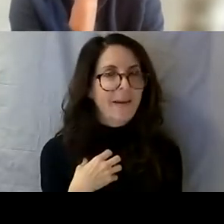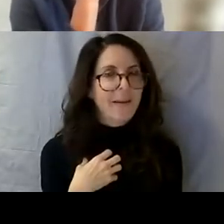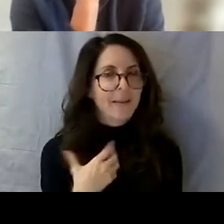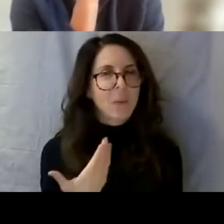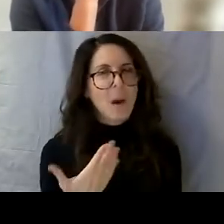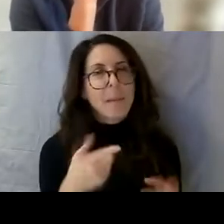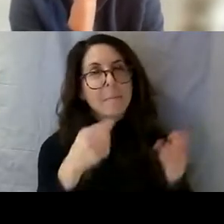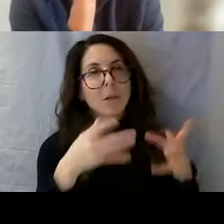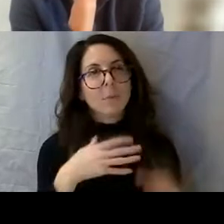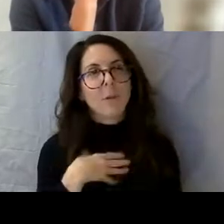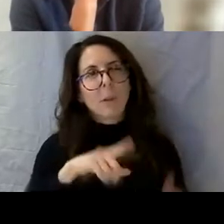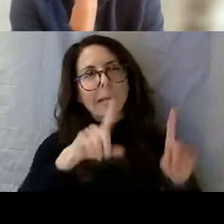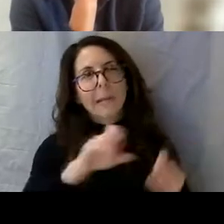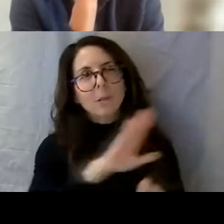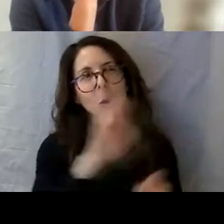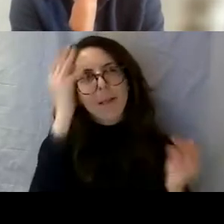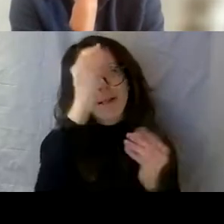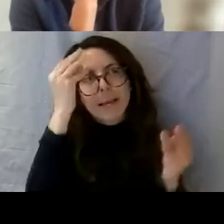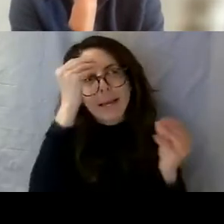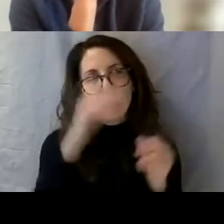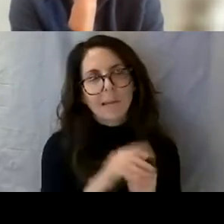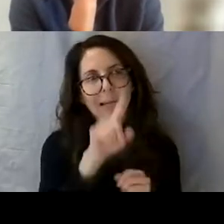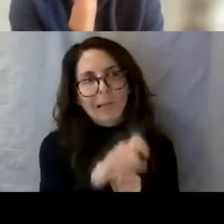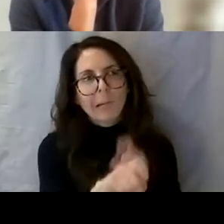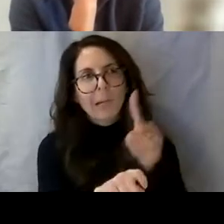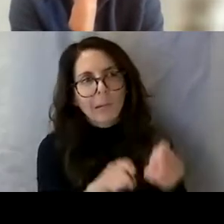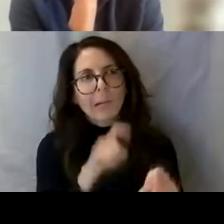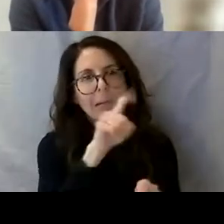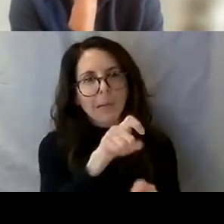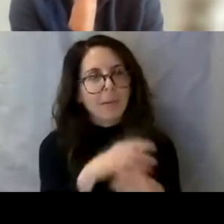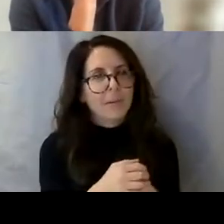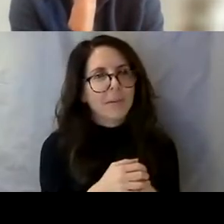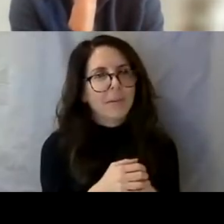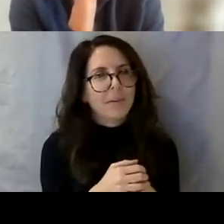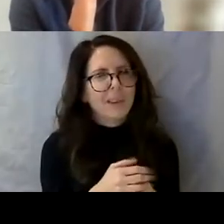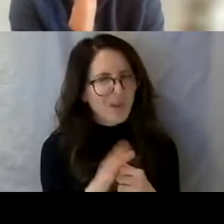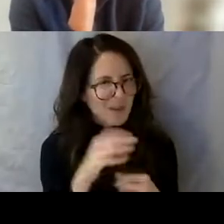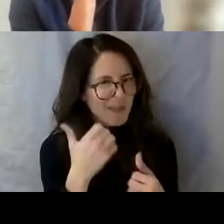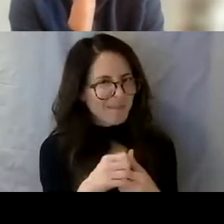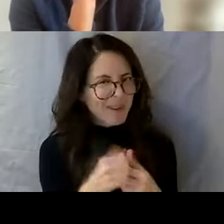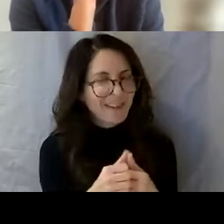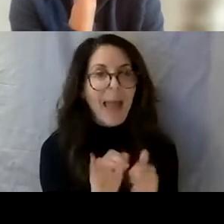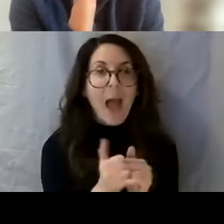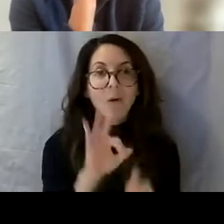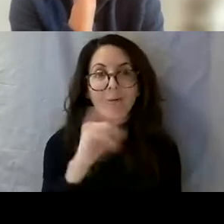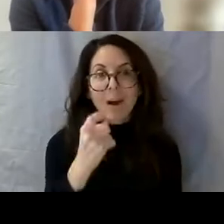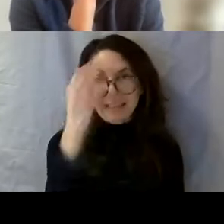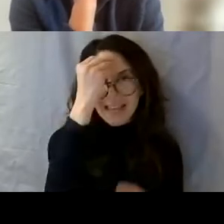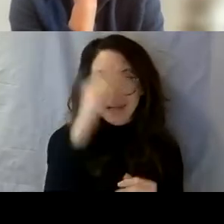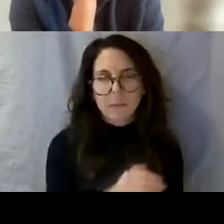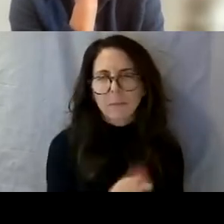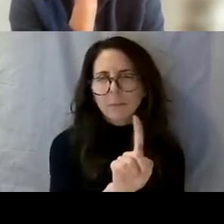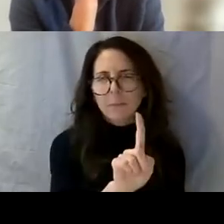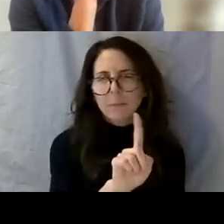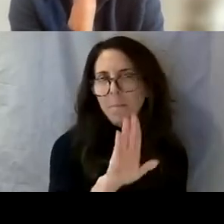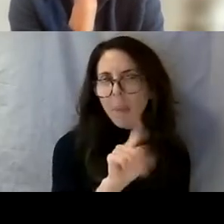management, and they can ask those or use those kinds of phrases, but have you thought about, or on the other